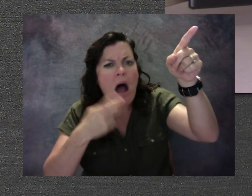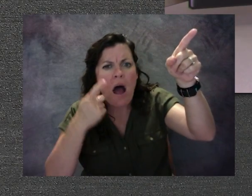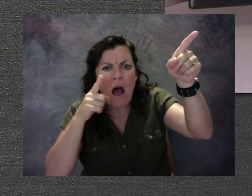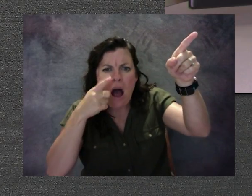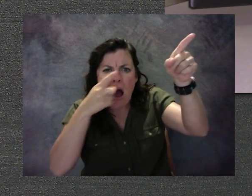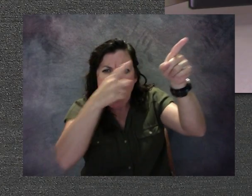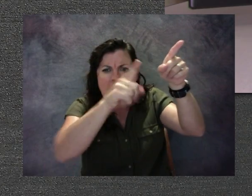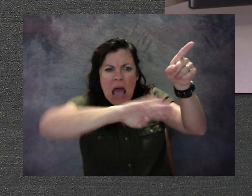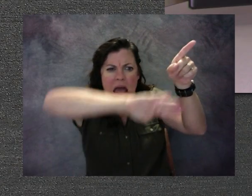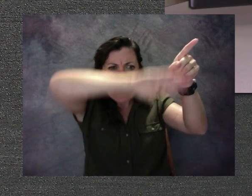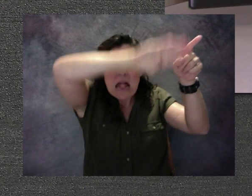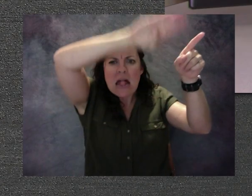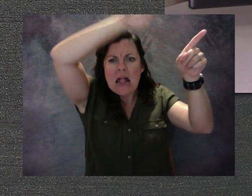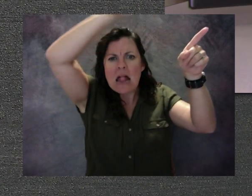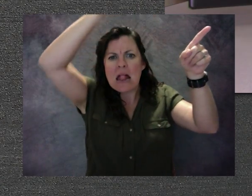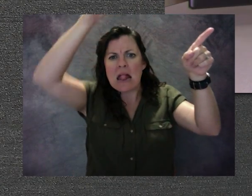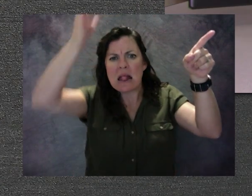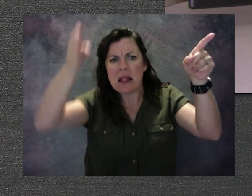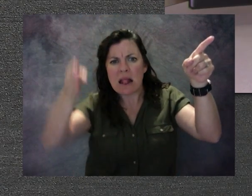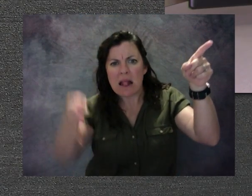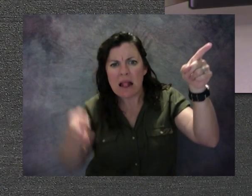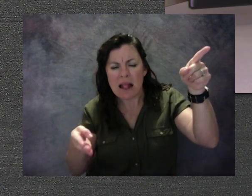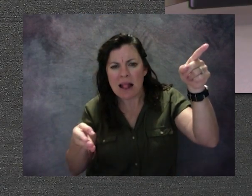was at the top.